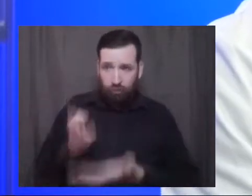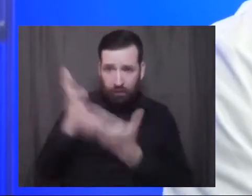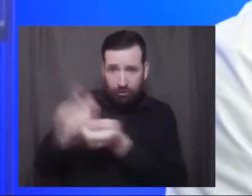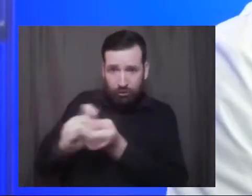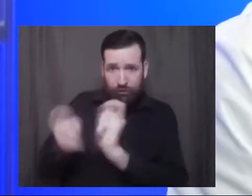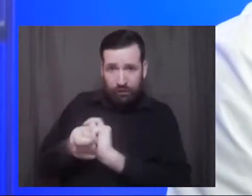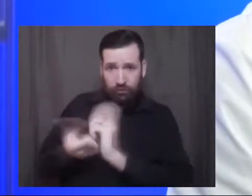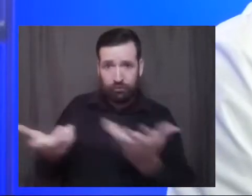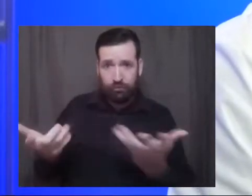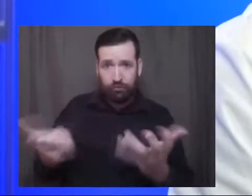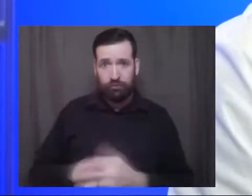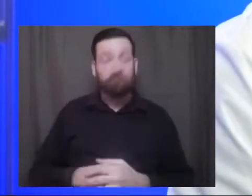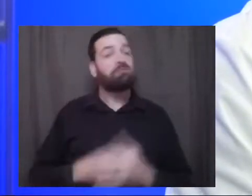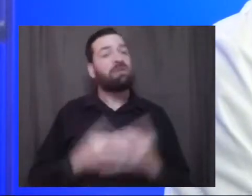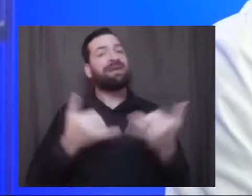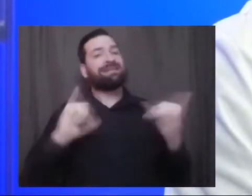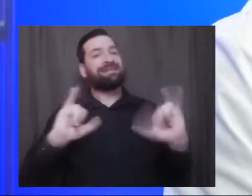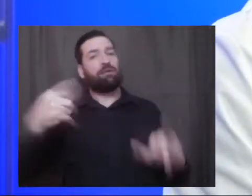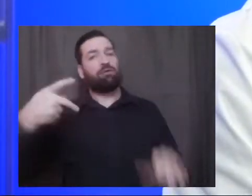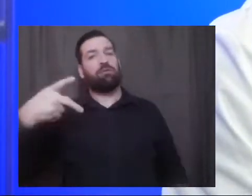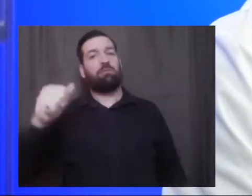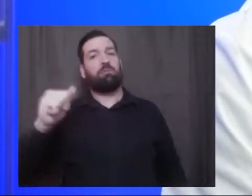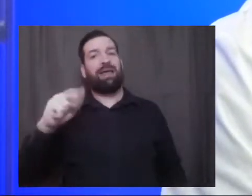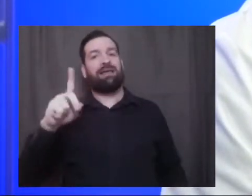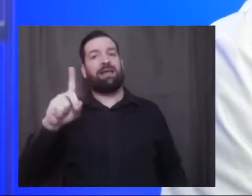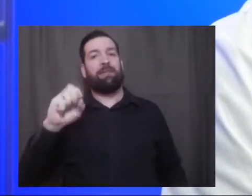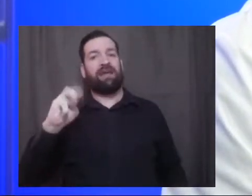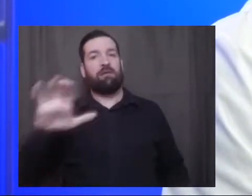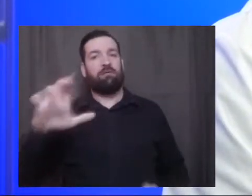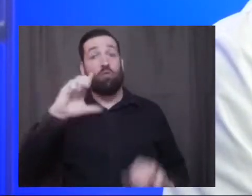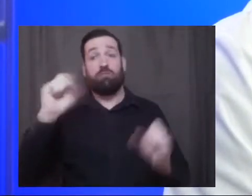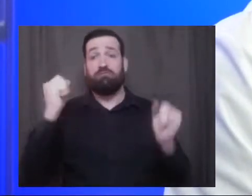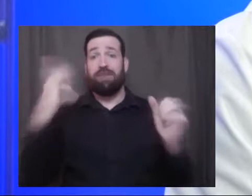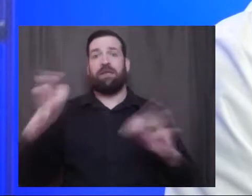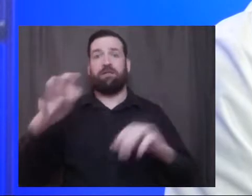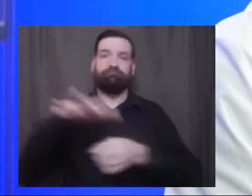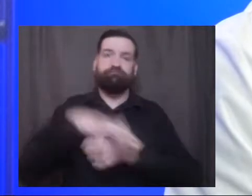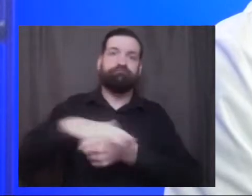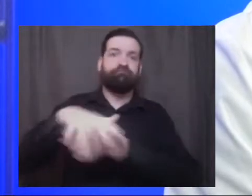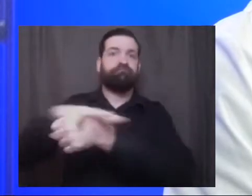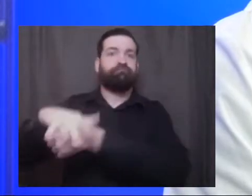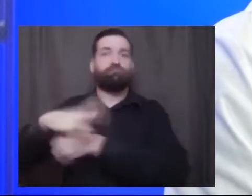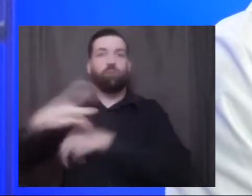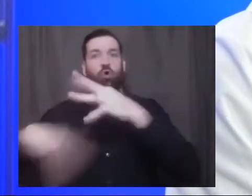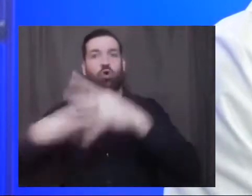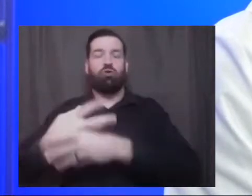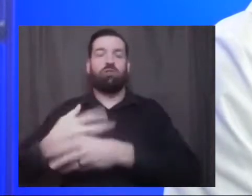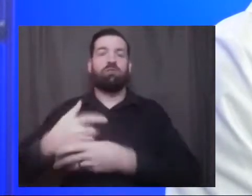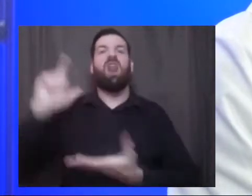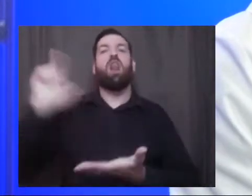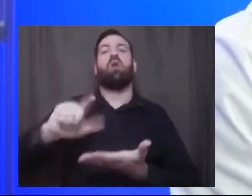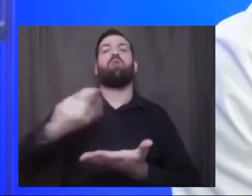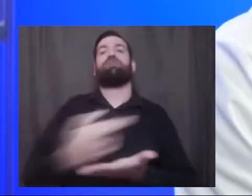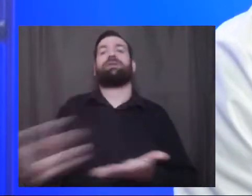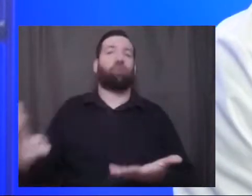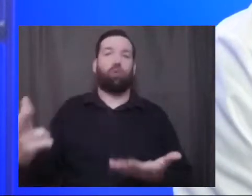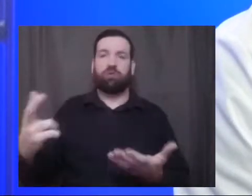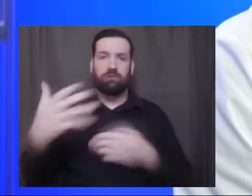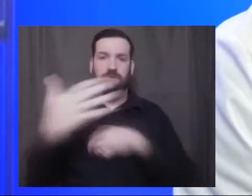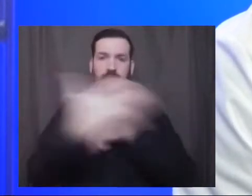It is still a pandemic for much of the world, especially those lower income or lower resource countries that don't have the